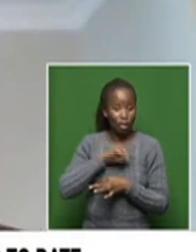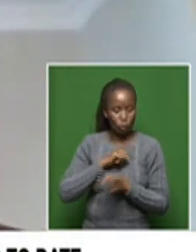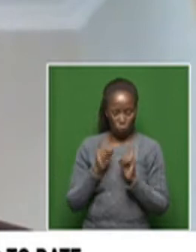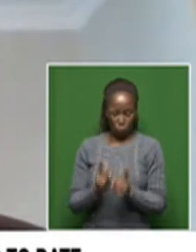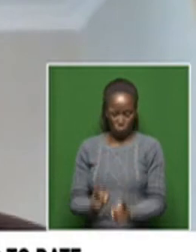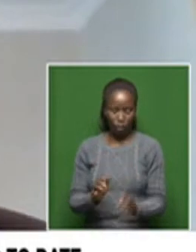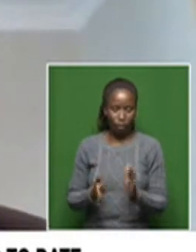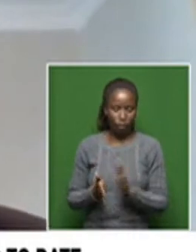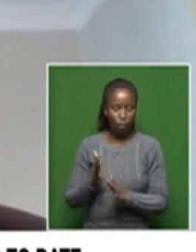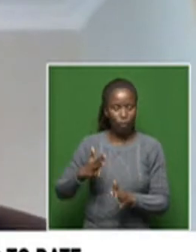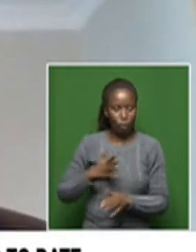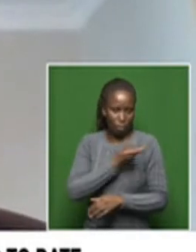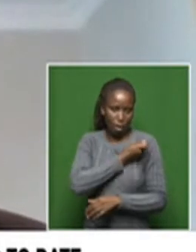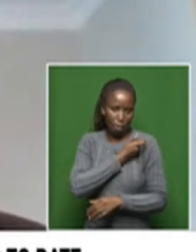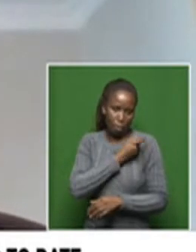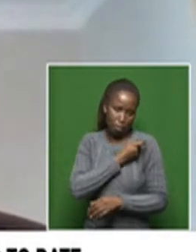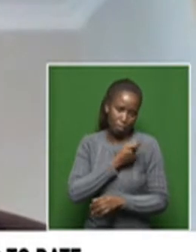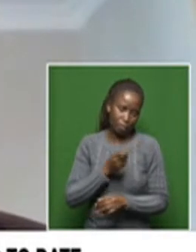time.